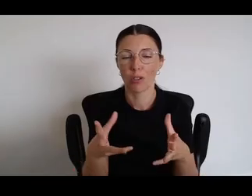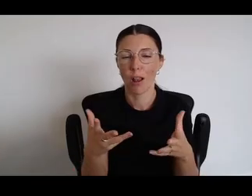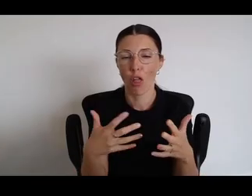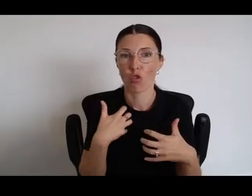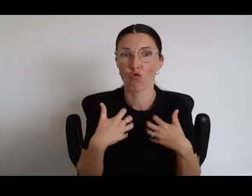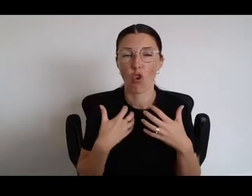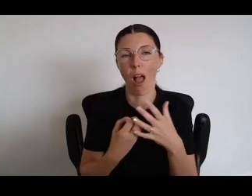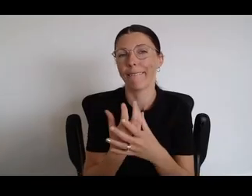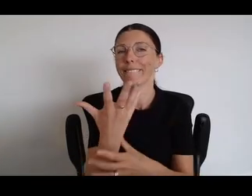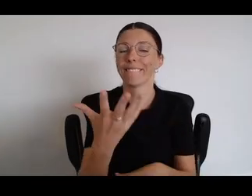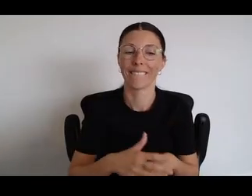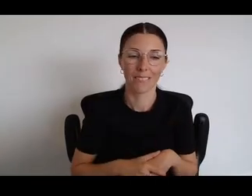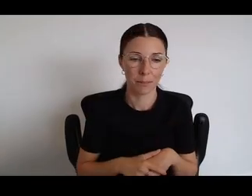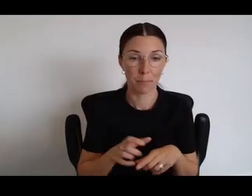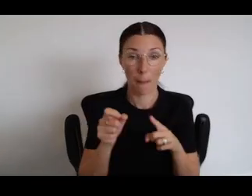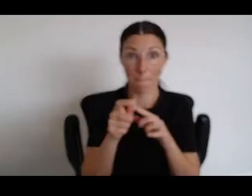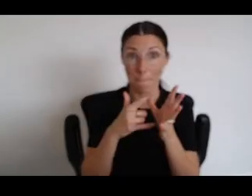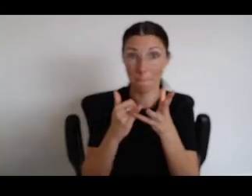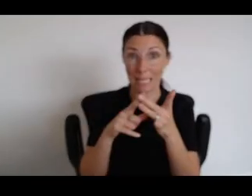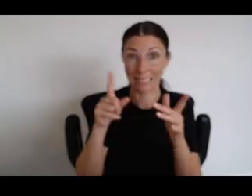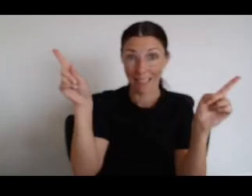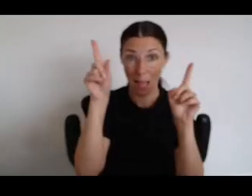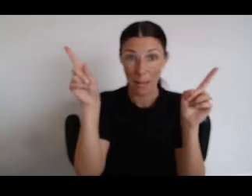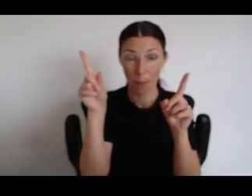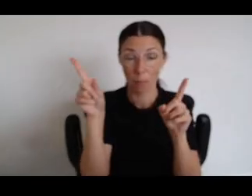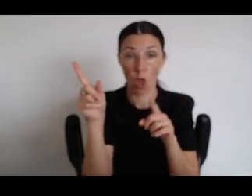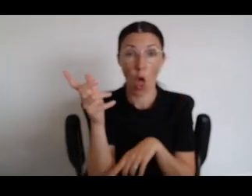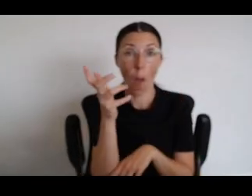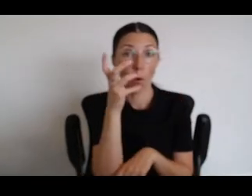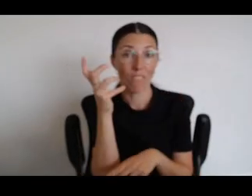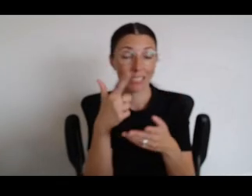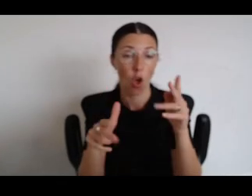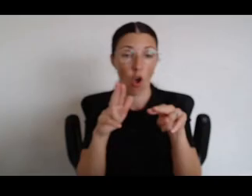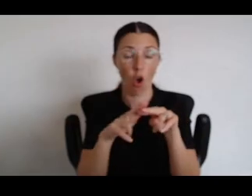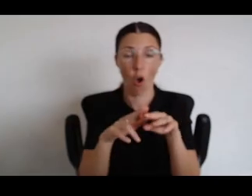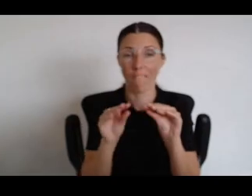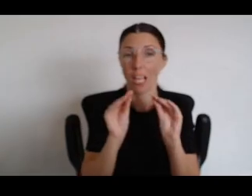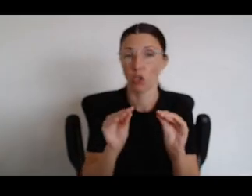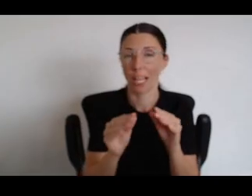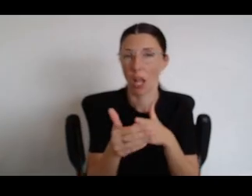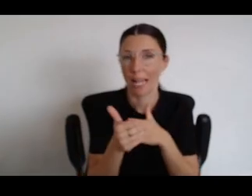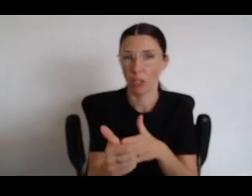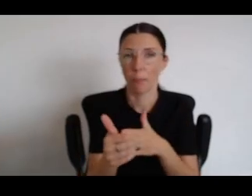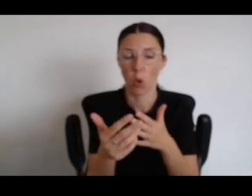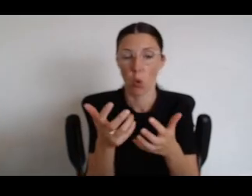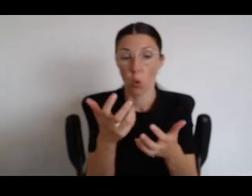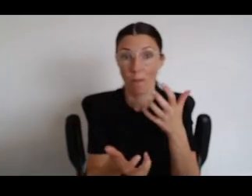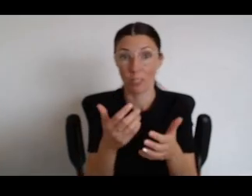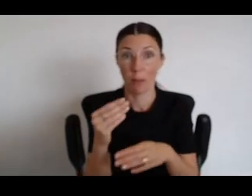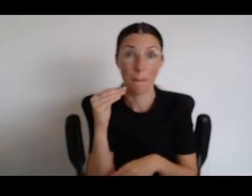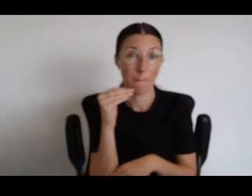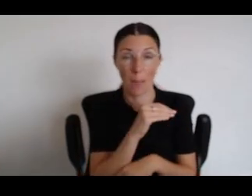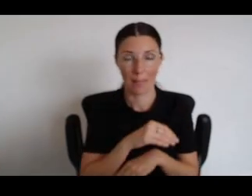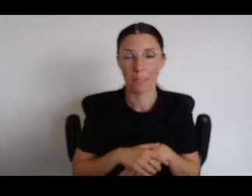today. Pasi is currently Professor of Education Leadership at the University of Melbourne, Australia.